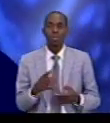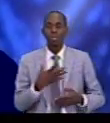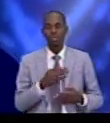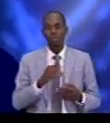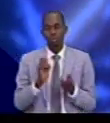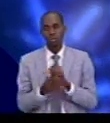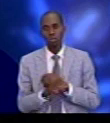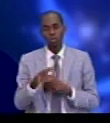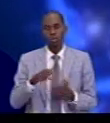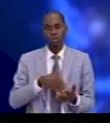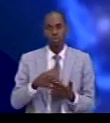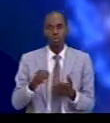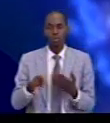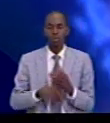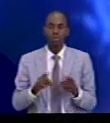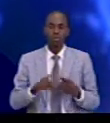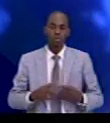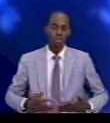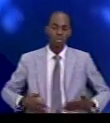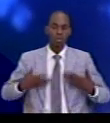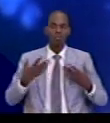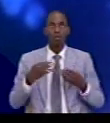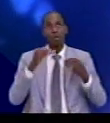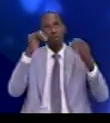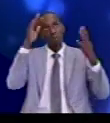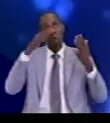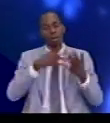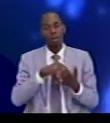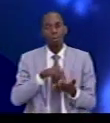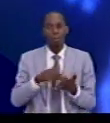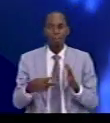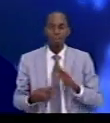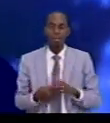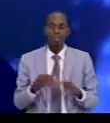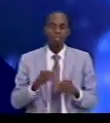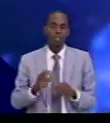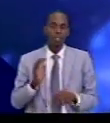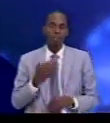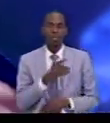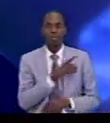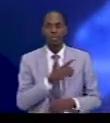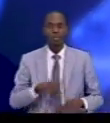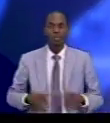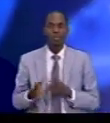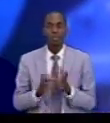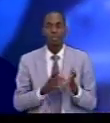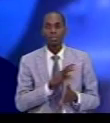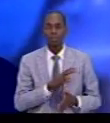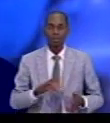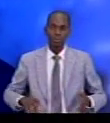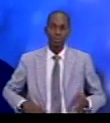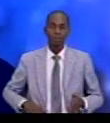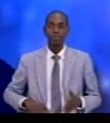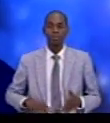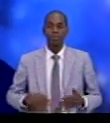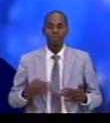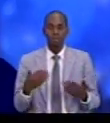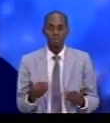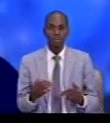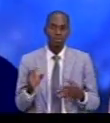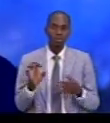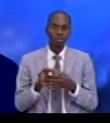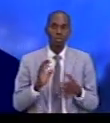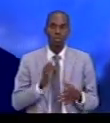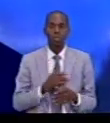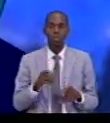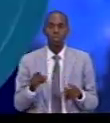life of hope and meaning in our Lord Jesus Christ. Celebrate with us now as we join with Choir